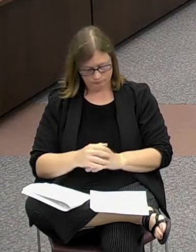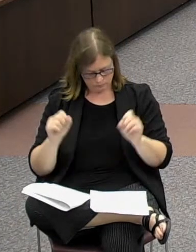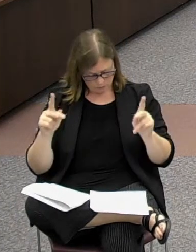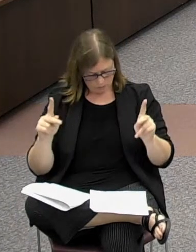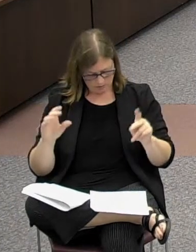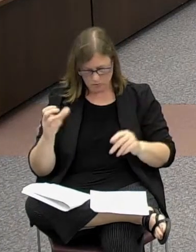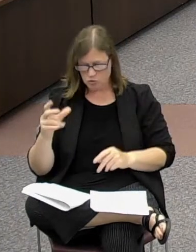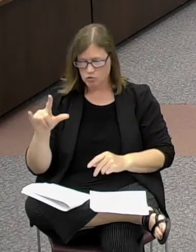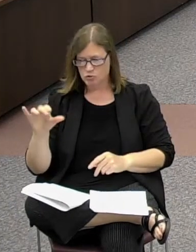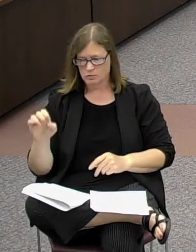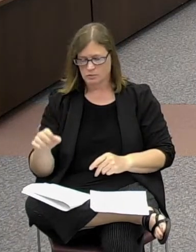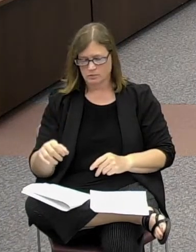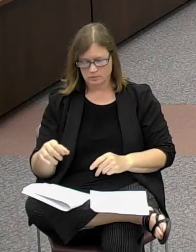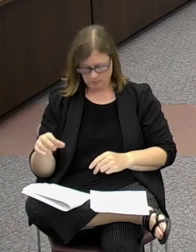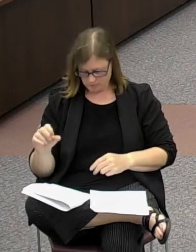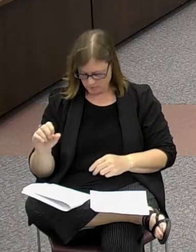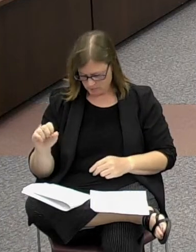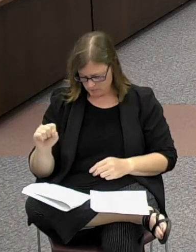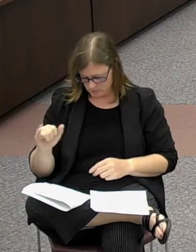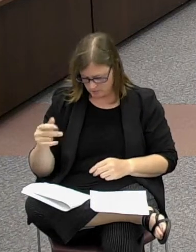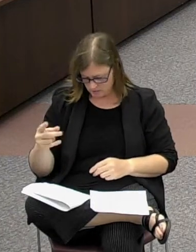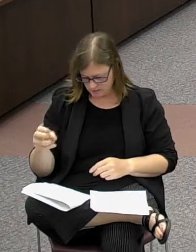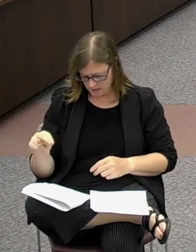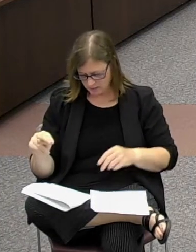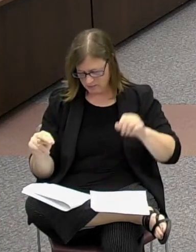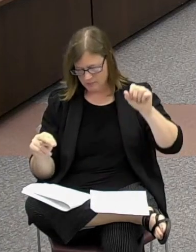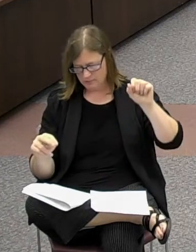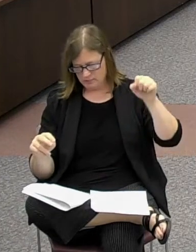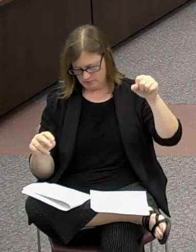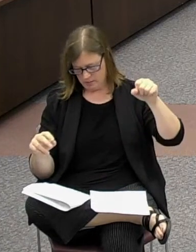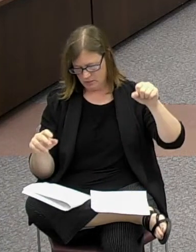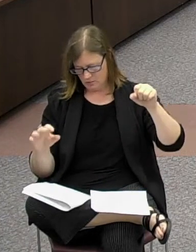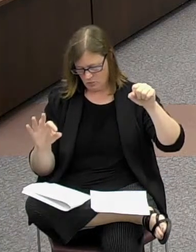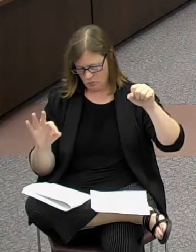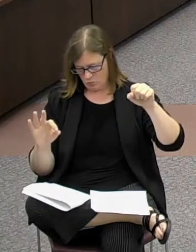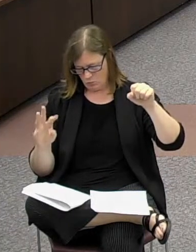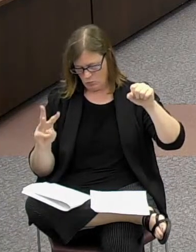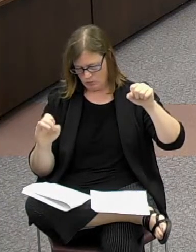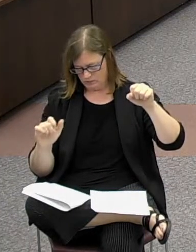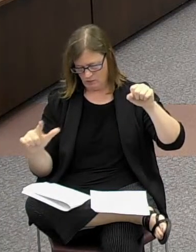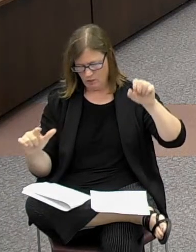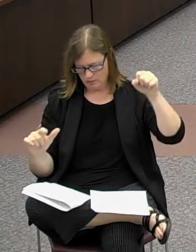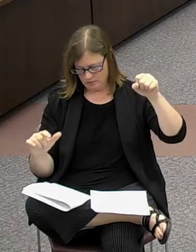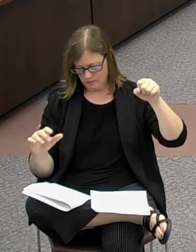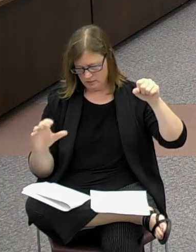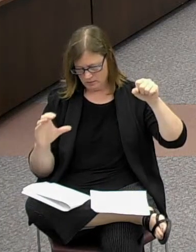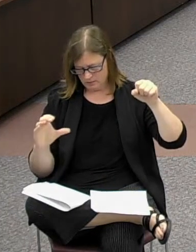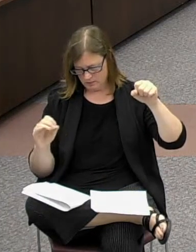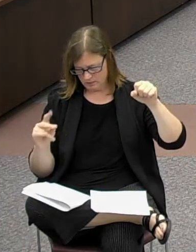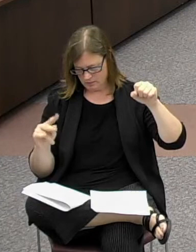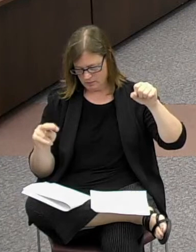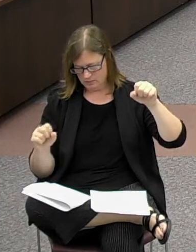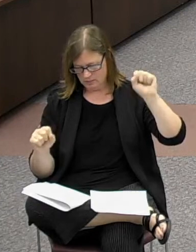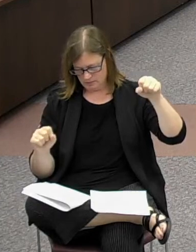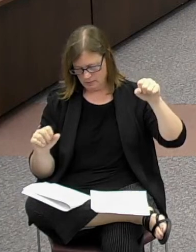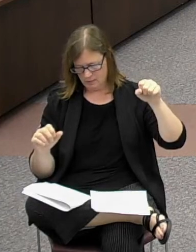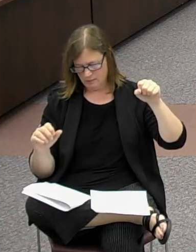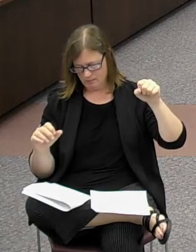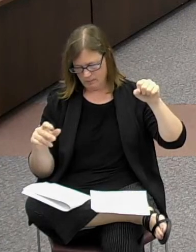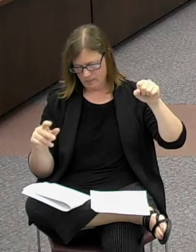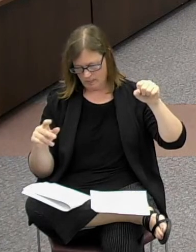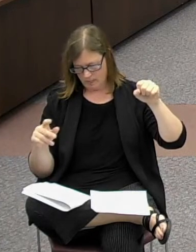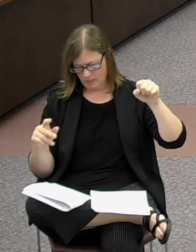Charlie. Ms. Zine? Yes. Ms. Glan? Yes. Mr. Westfall? Yes. Ms. Howard Collins? Yes. Dr. Baxter? Yes. Ms.